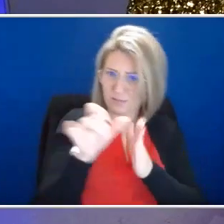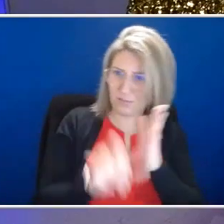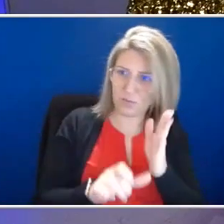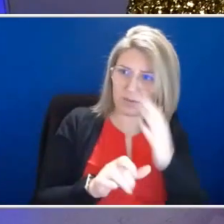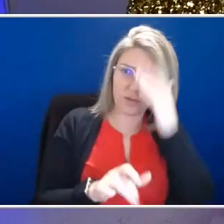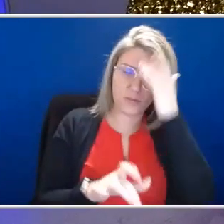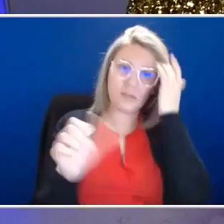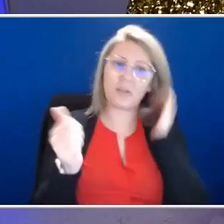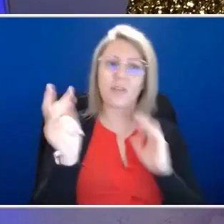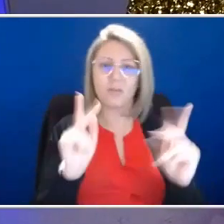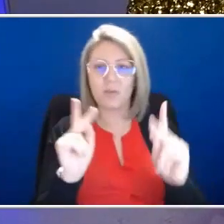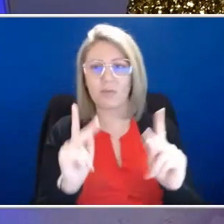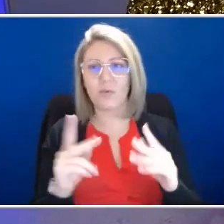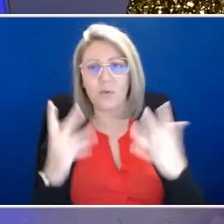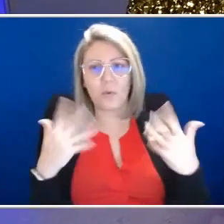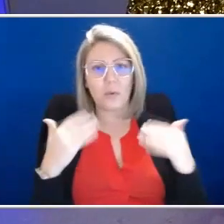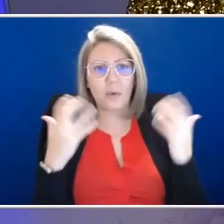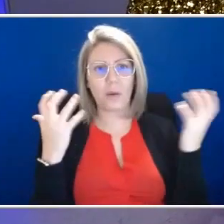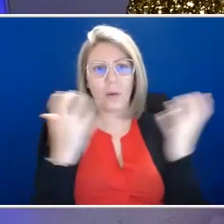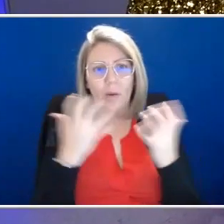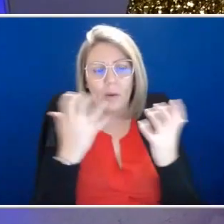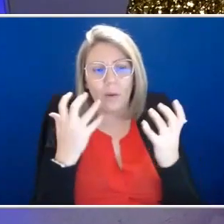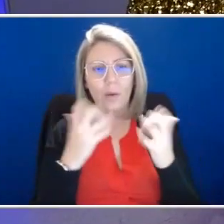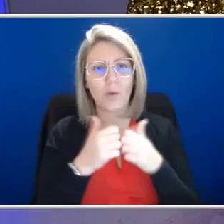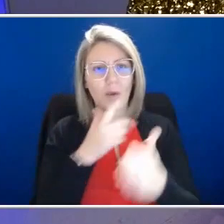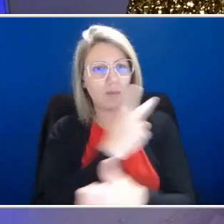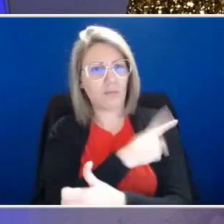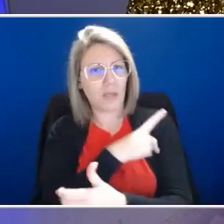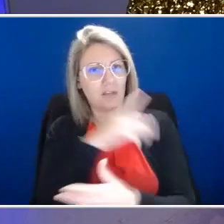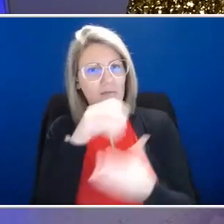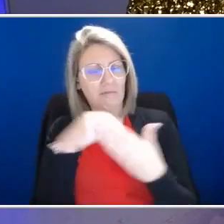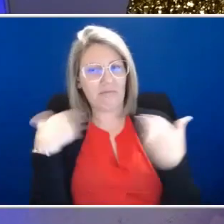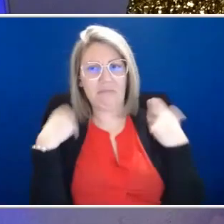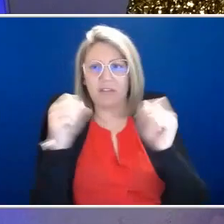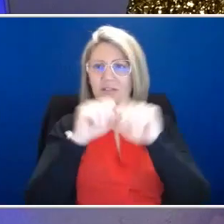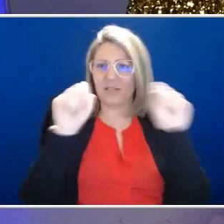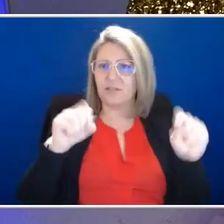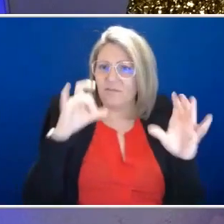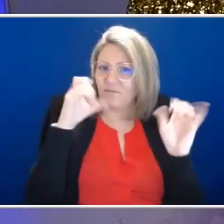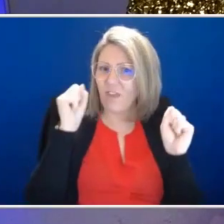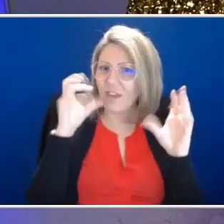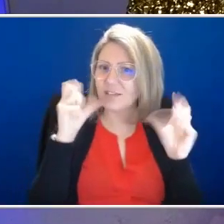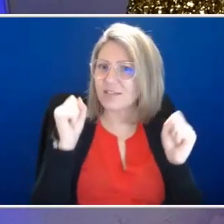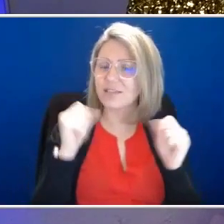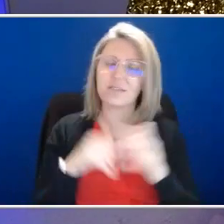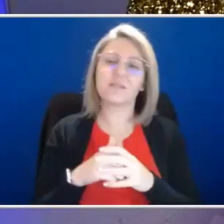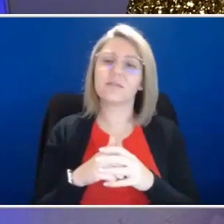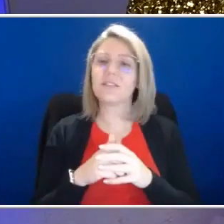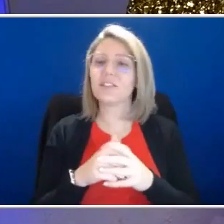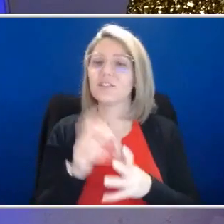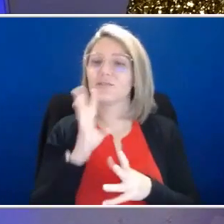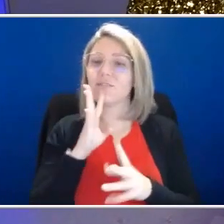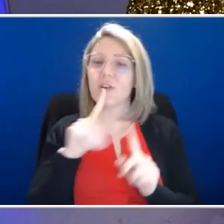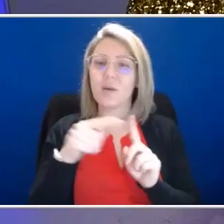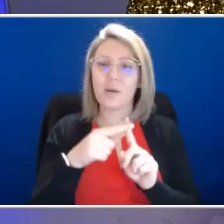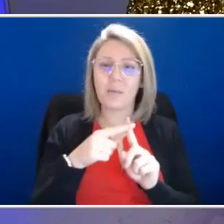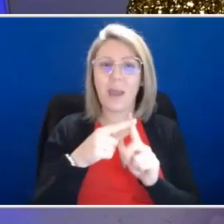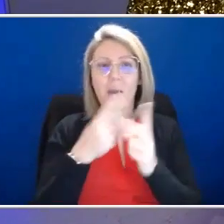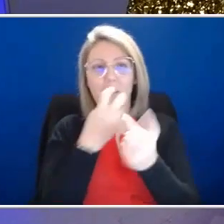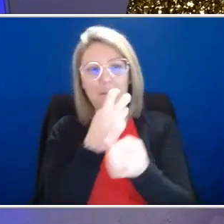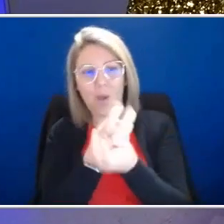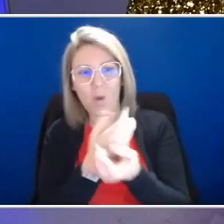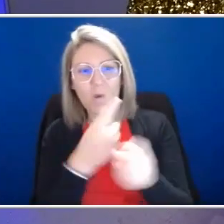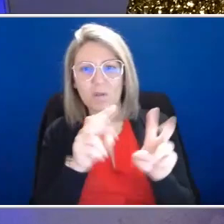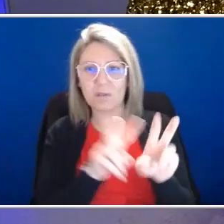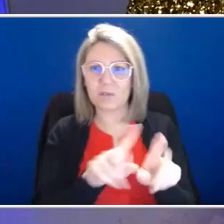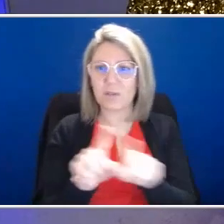people in the patients within the health system. That's fascinating. When we talk about bones as well, I didn't realize